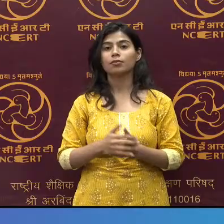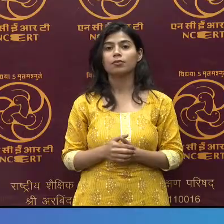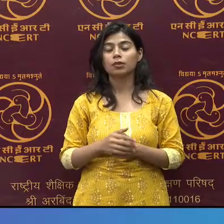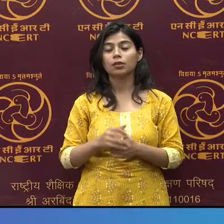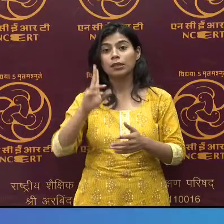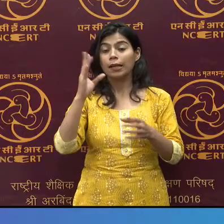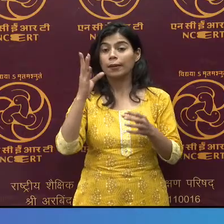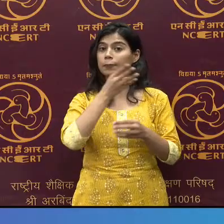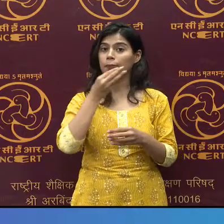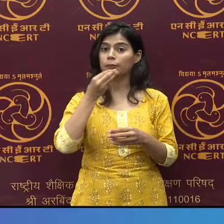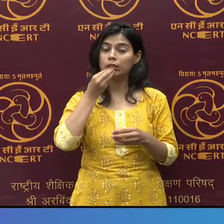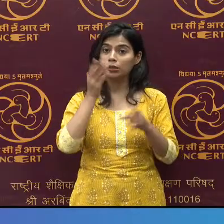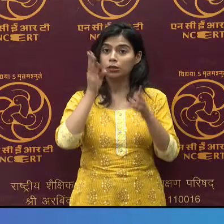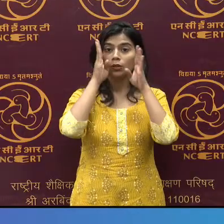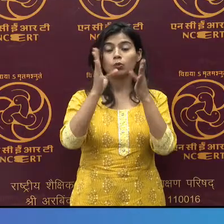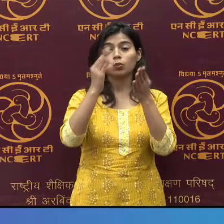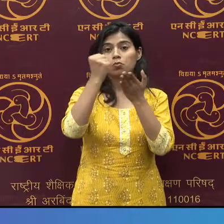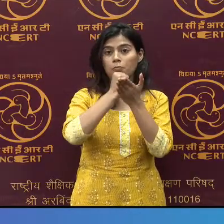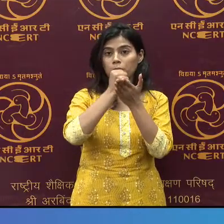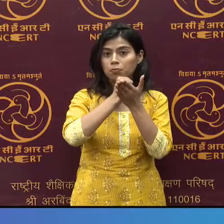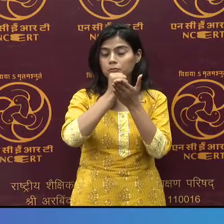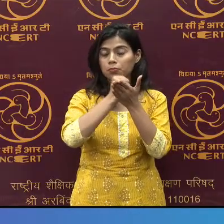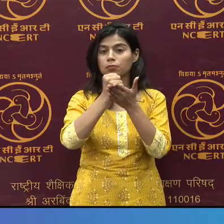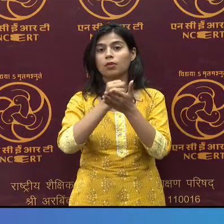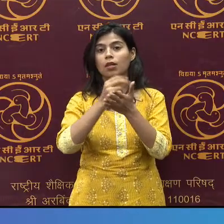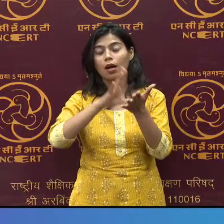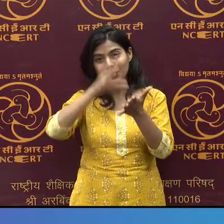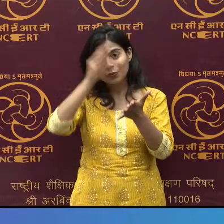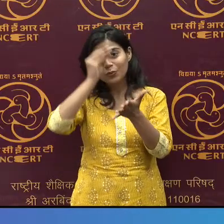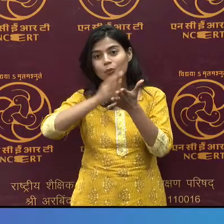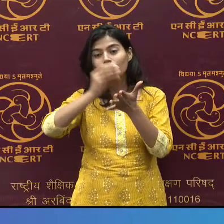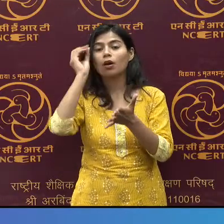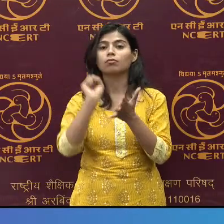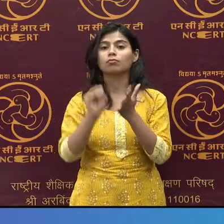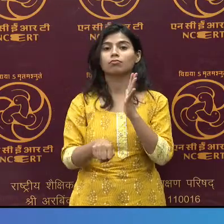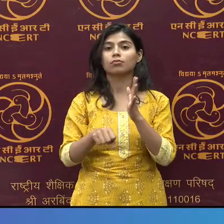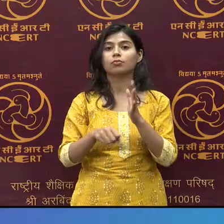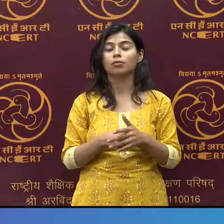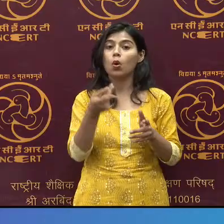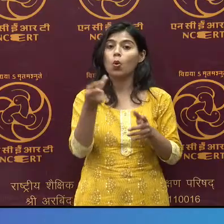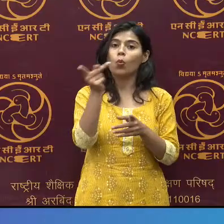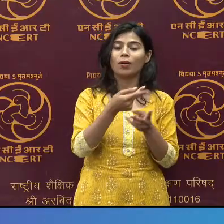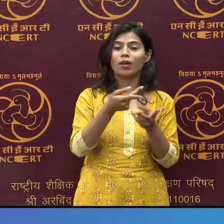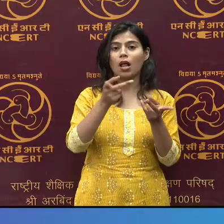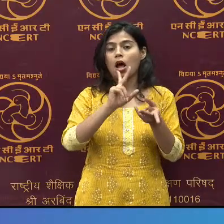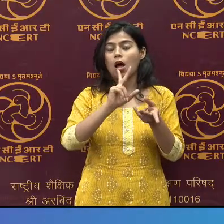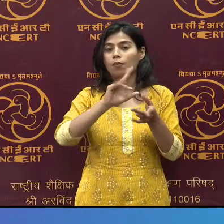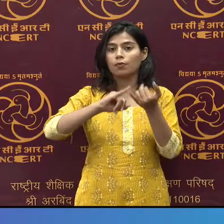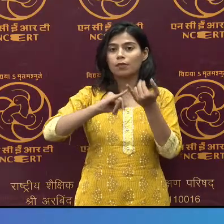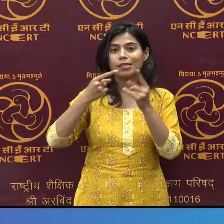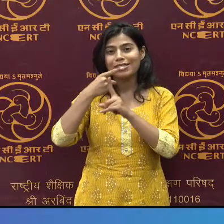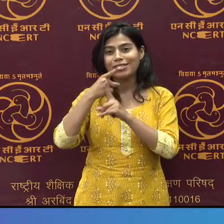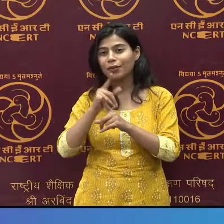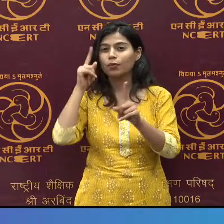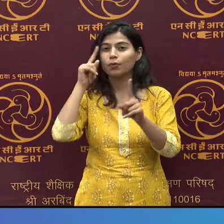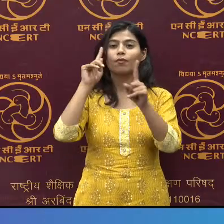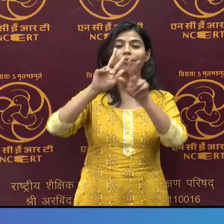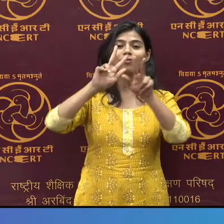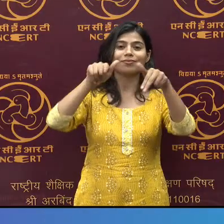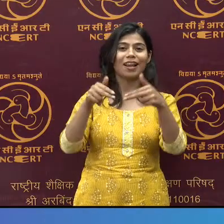keep learning and keep that curiosity alive and we'll come back with another set of our live and